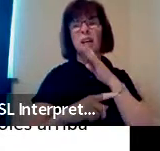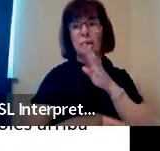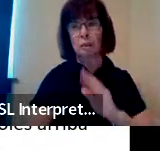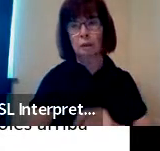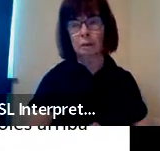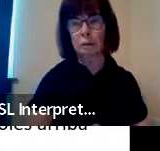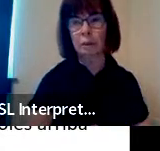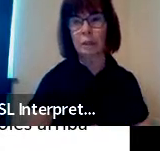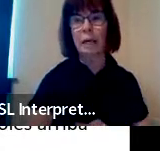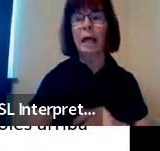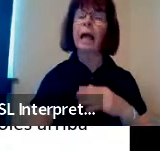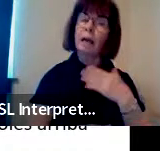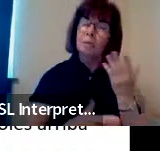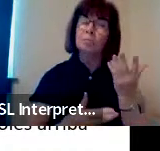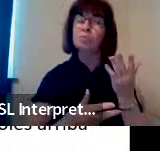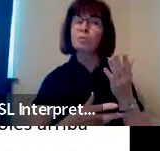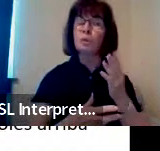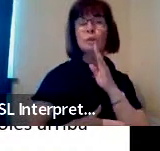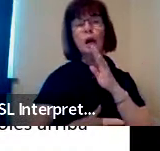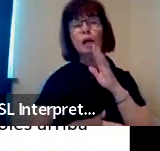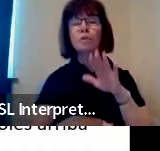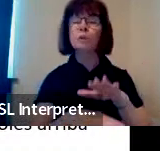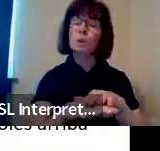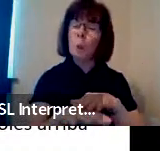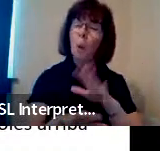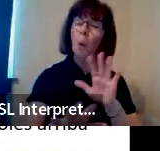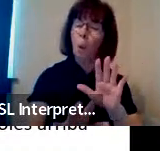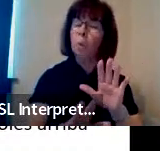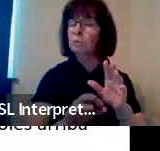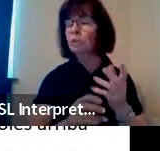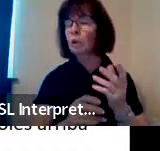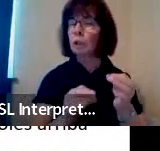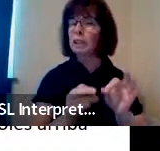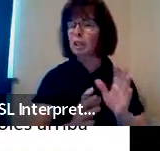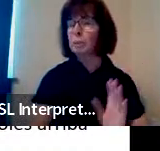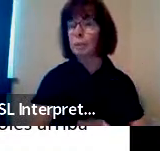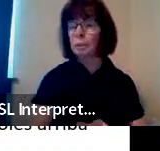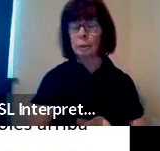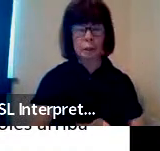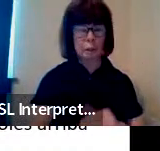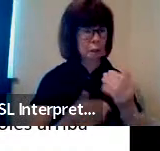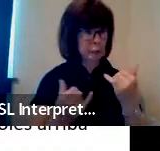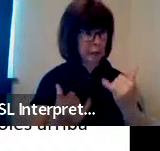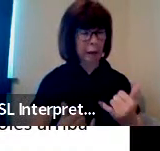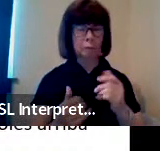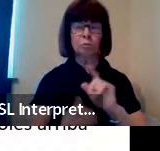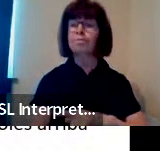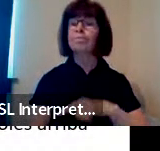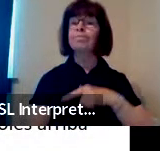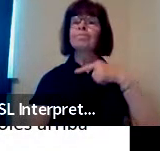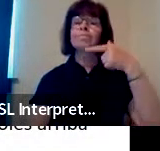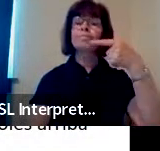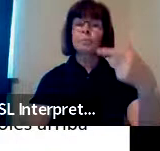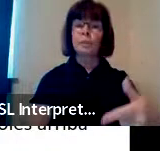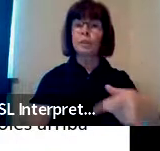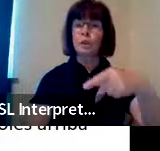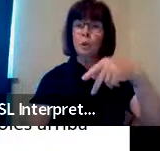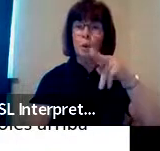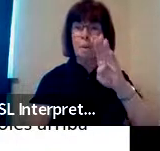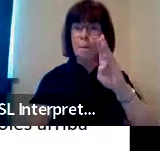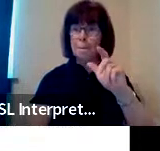our interpreters. And with that, I'm going to kick it over to our Public Health